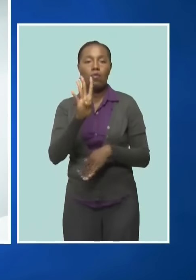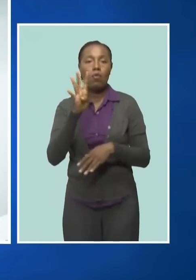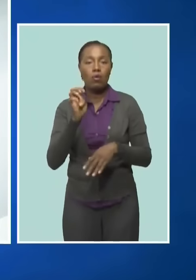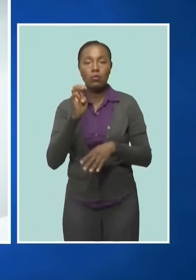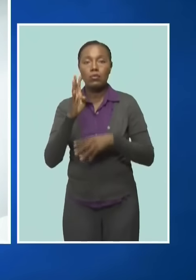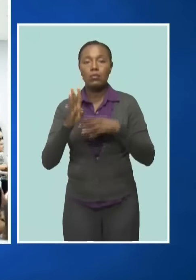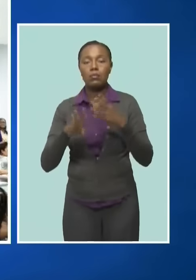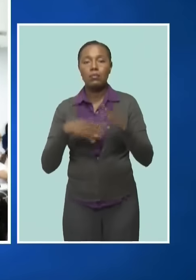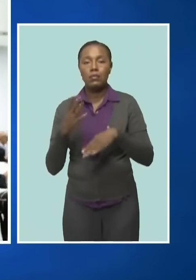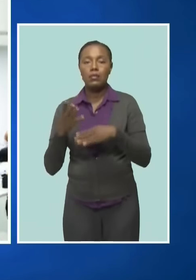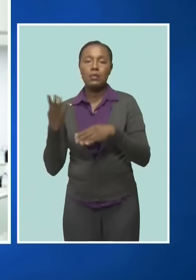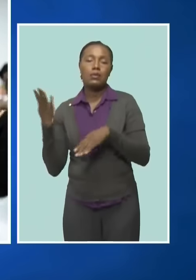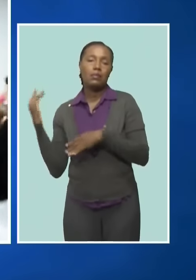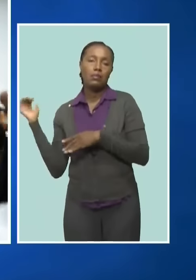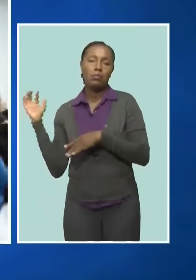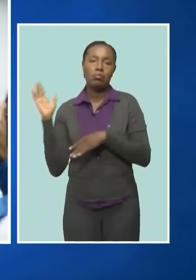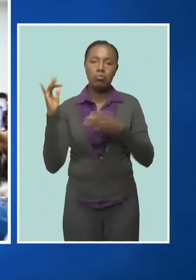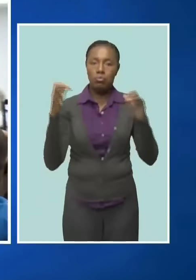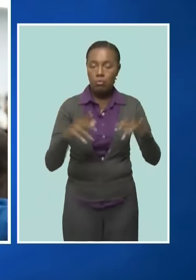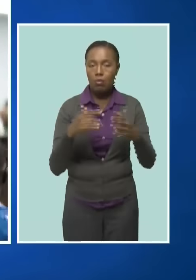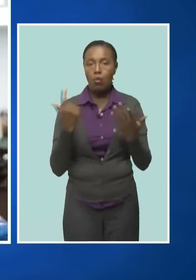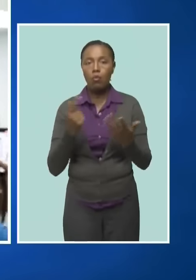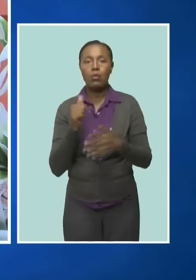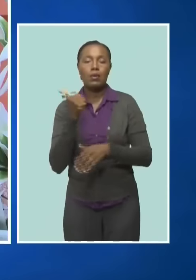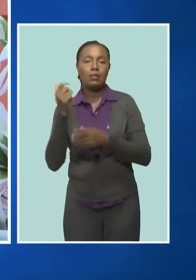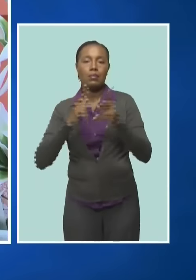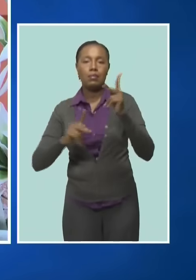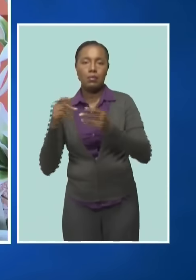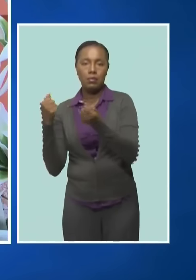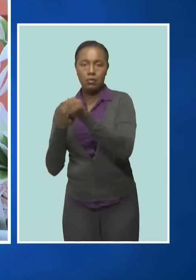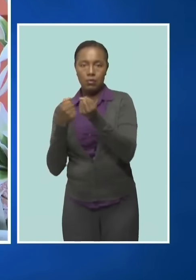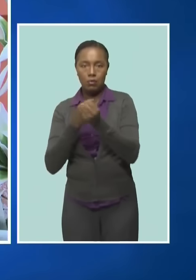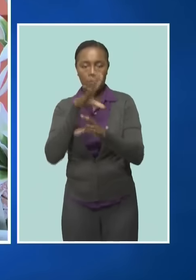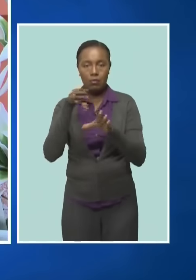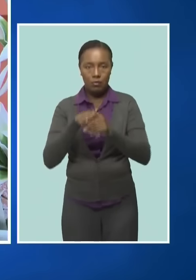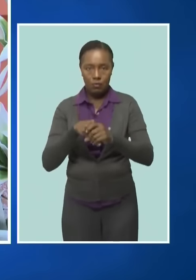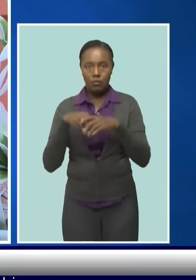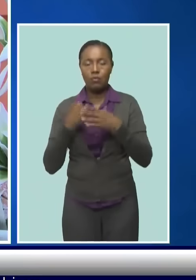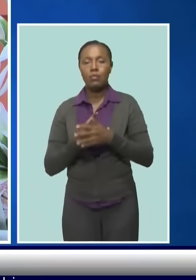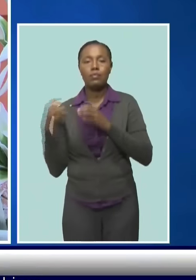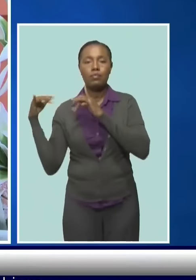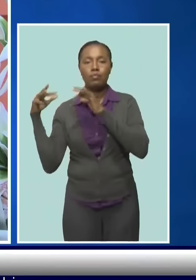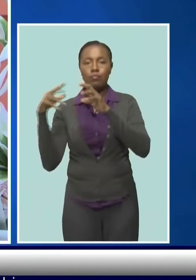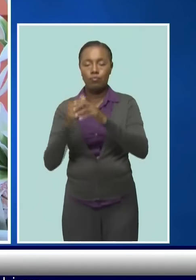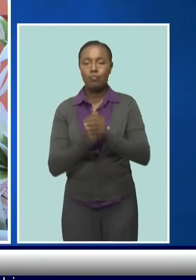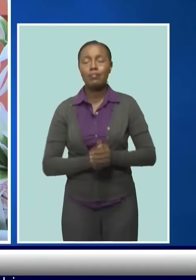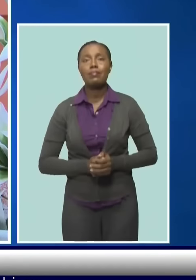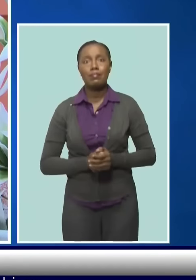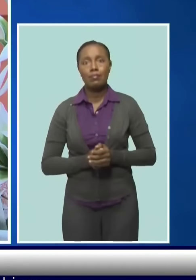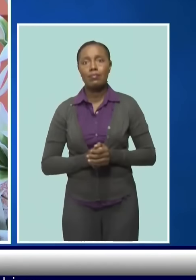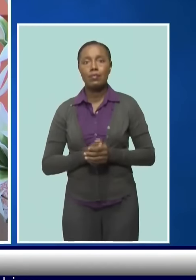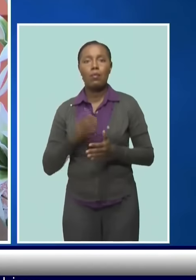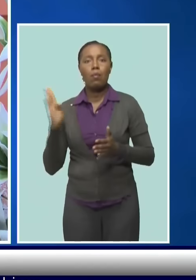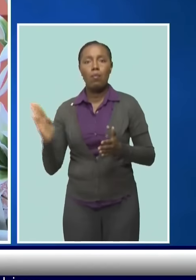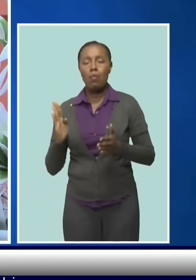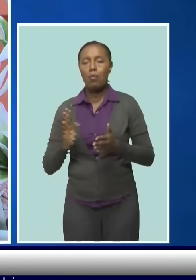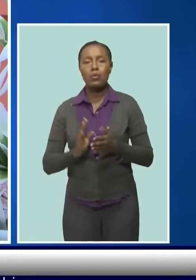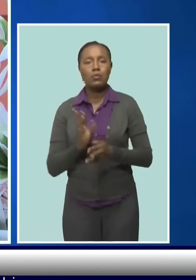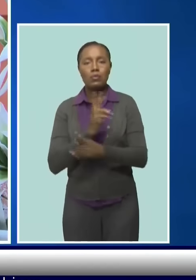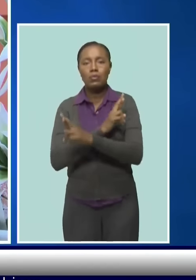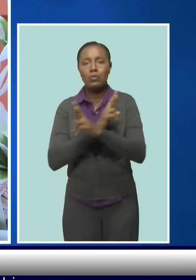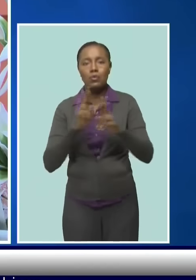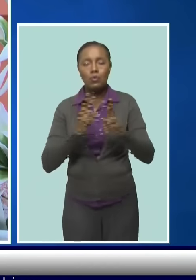delegates expected, as well as the resource persons. Barbados is poised to reignite